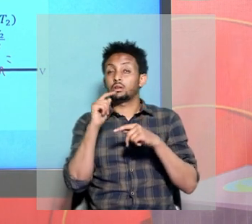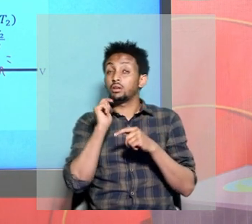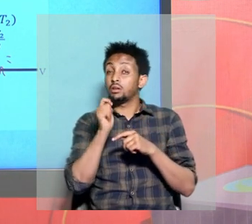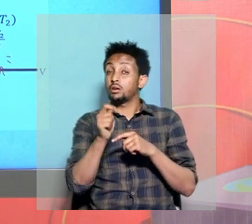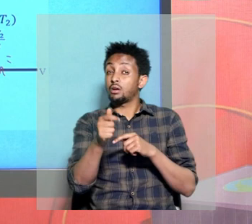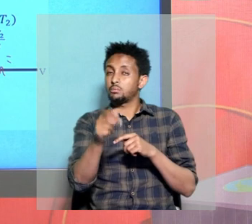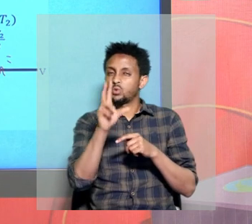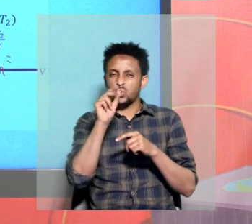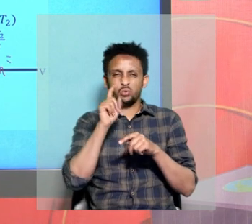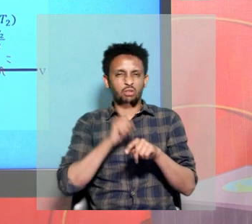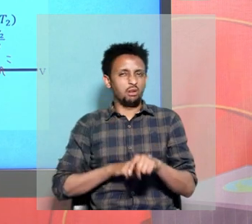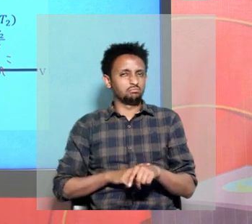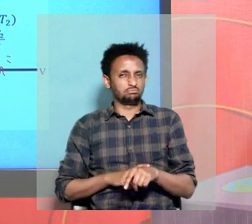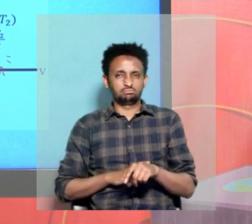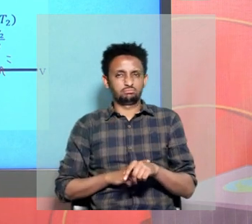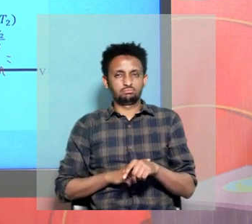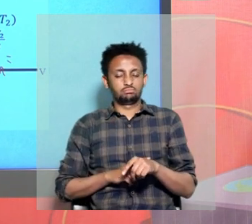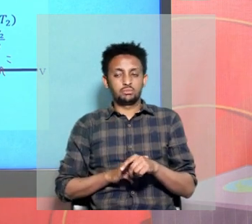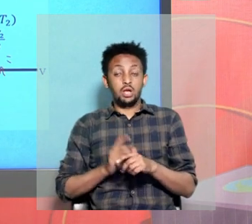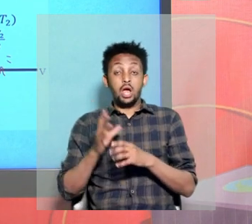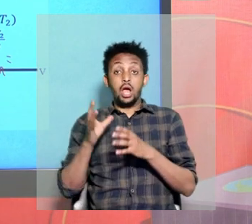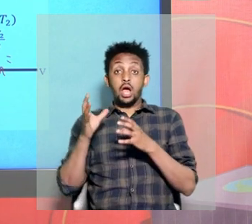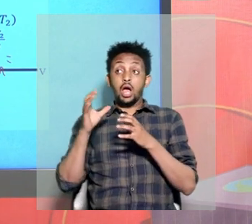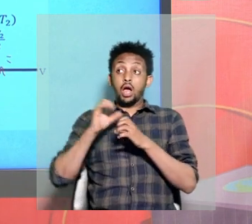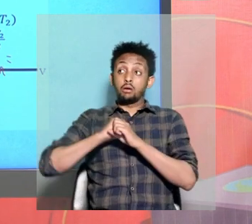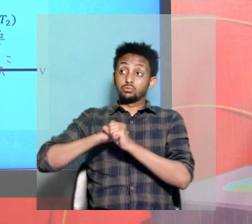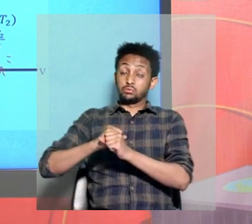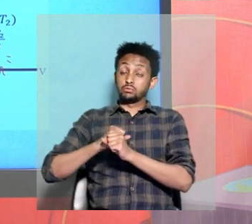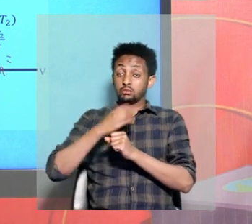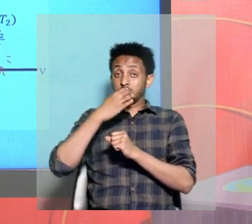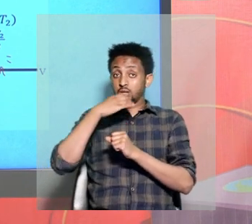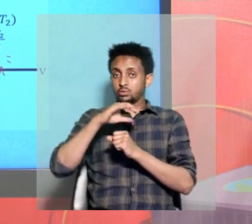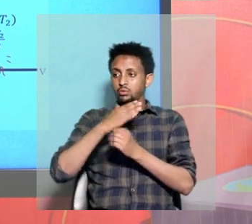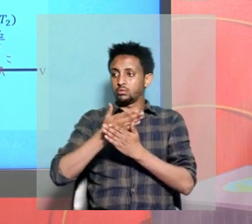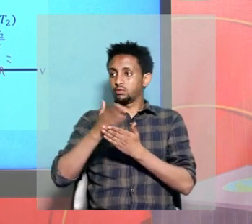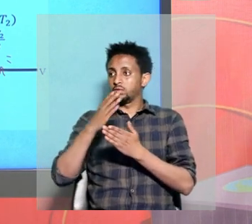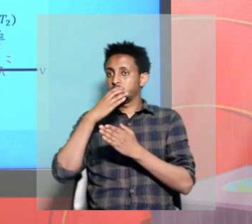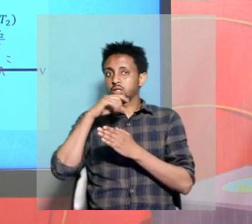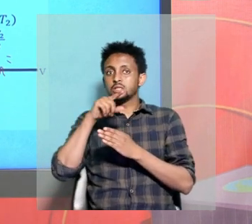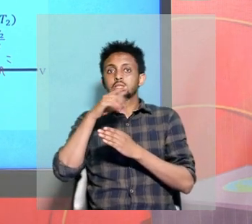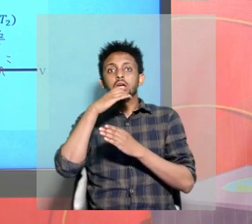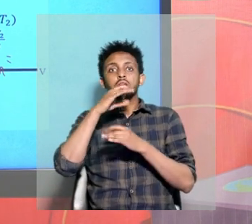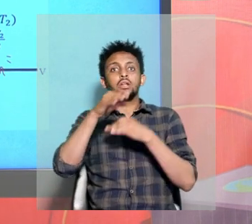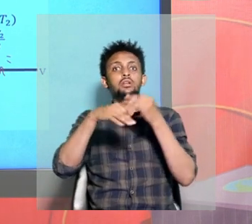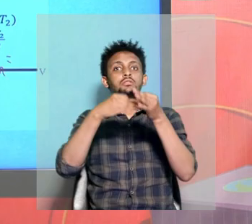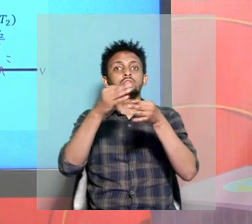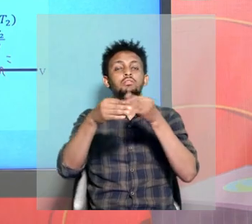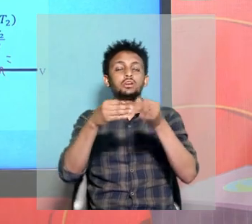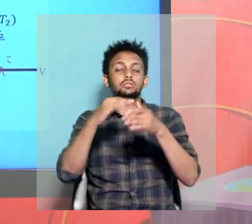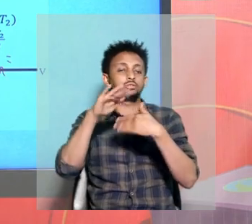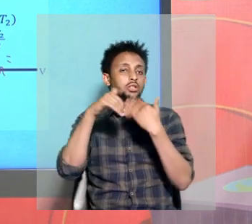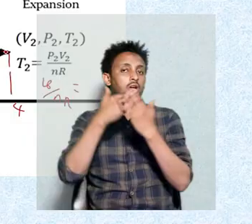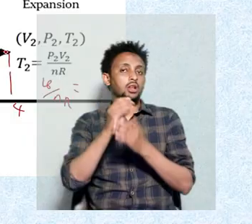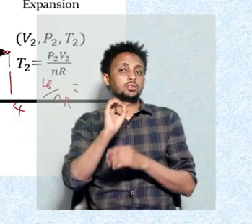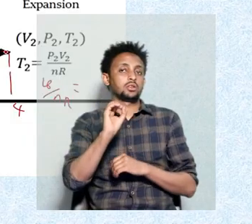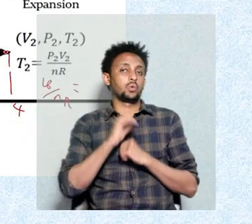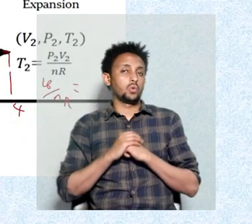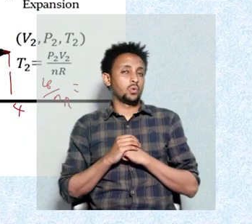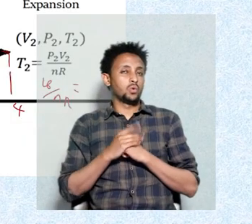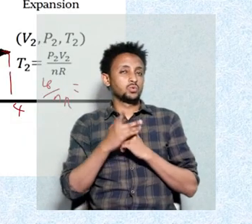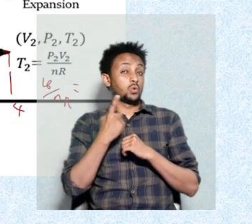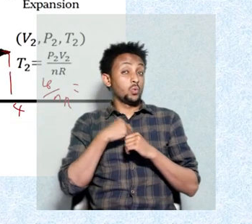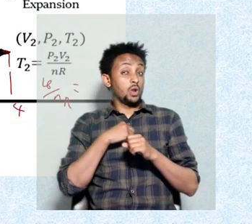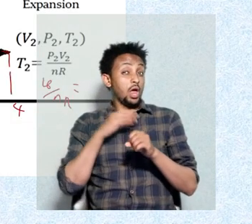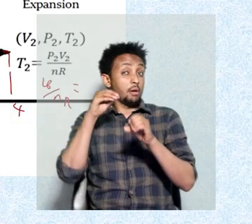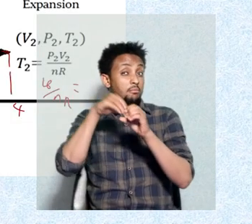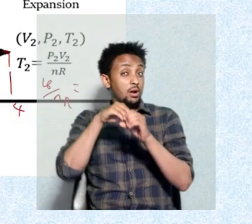no time for absorbing heat or releasing heat, so that the heat transfer is generally zero. So when